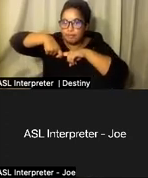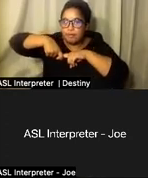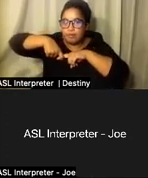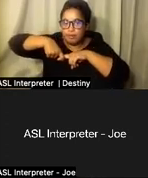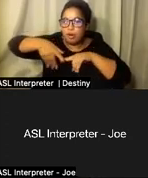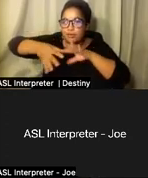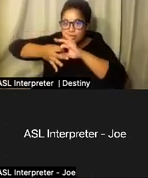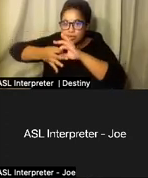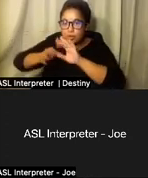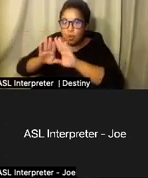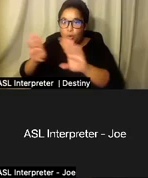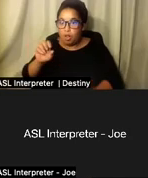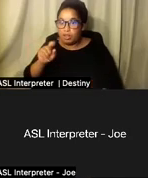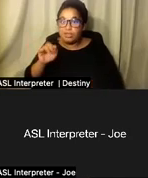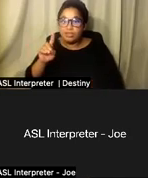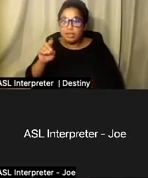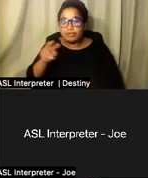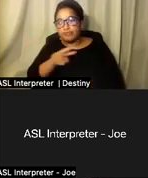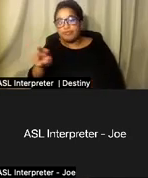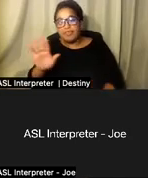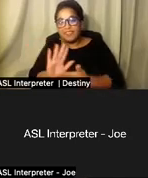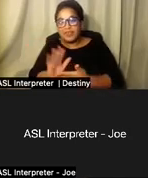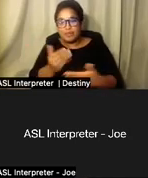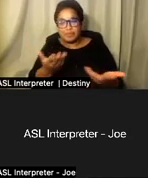to a wall stud. So let's watch the video.